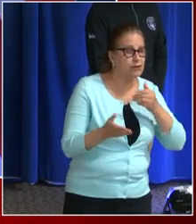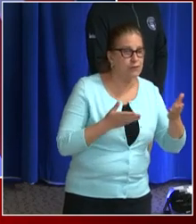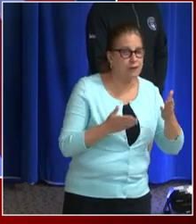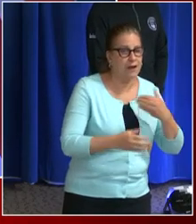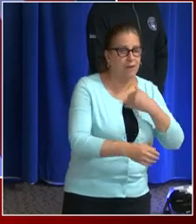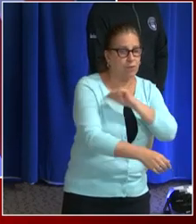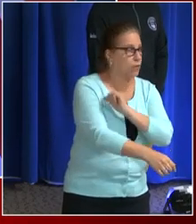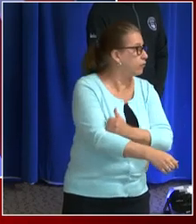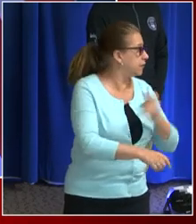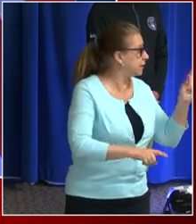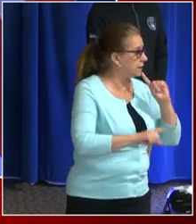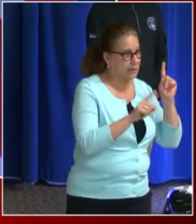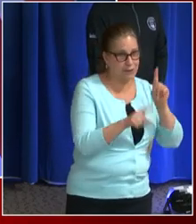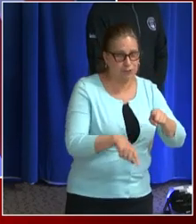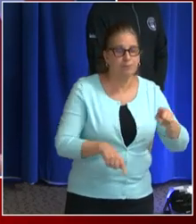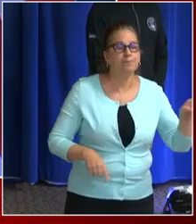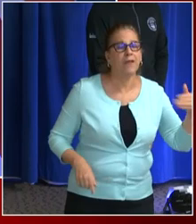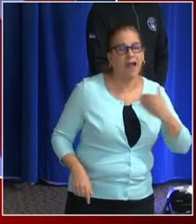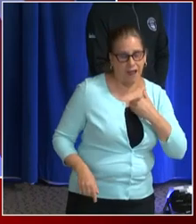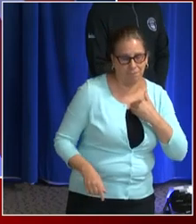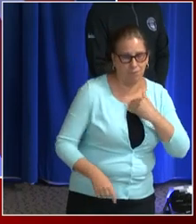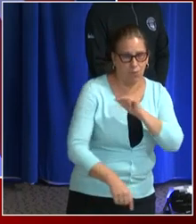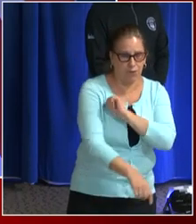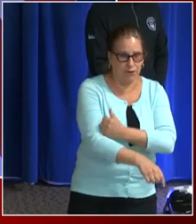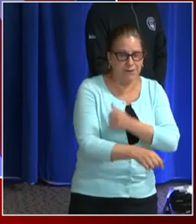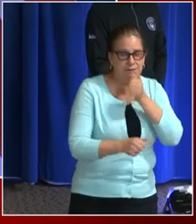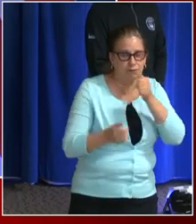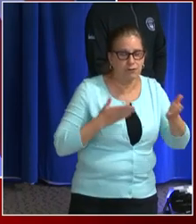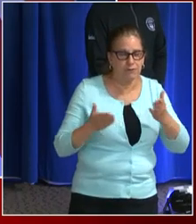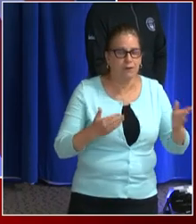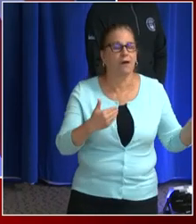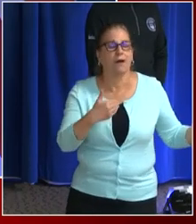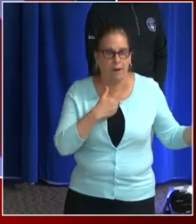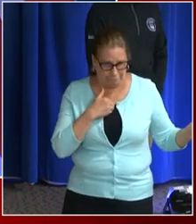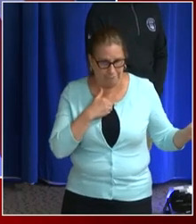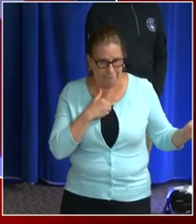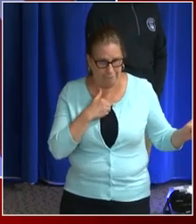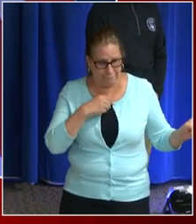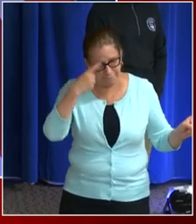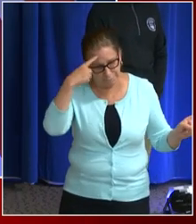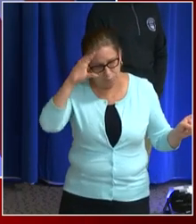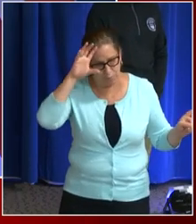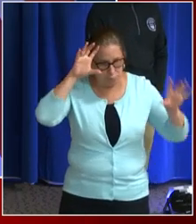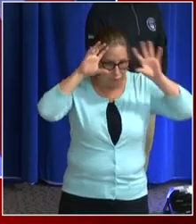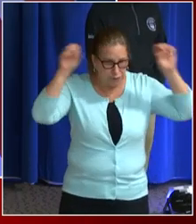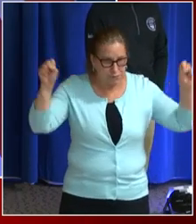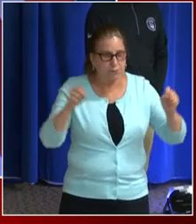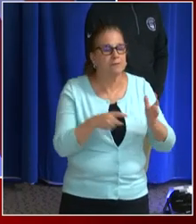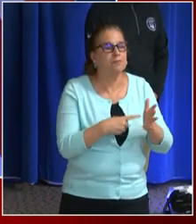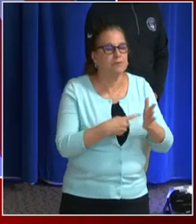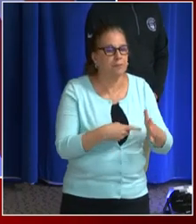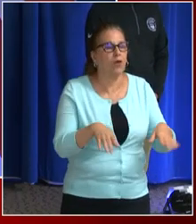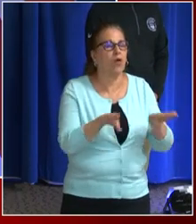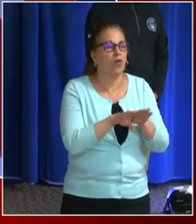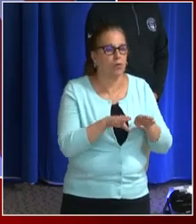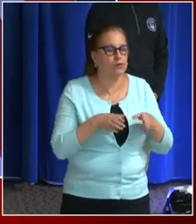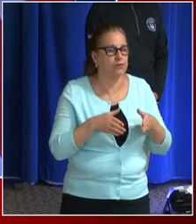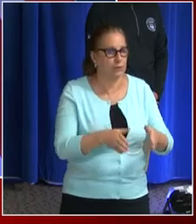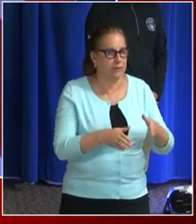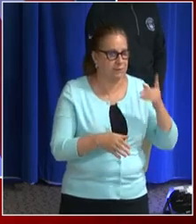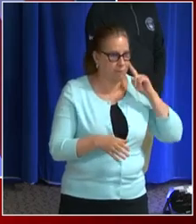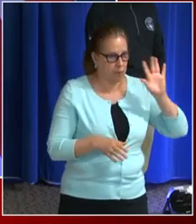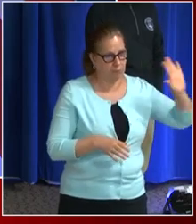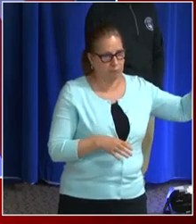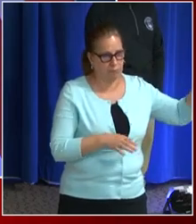movement underfoot right now, and sometimes they have to close streets in order to make those movements. And Mayor, may I ask you a